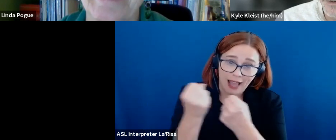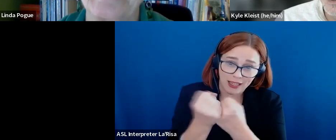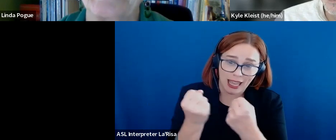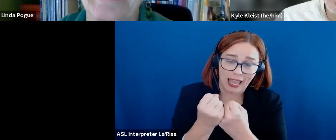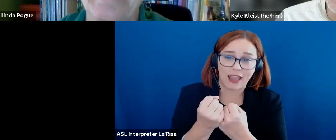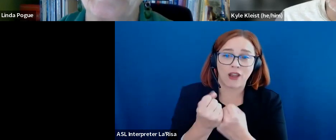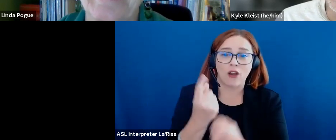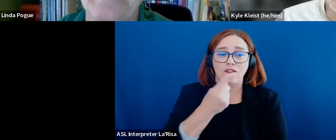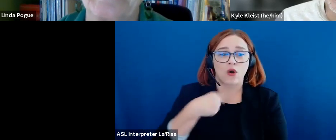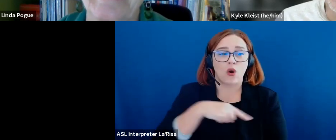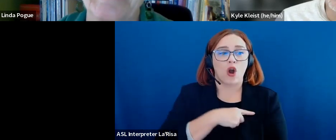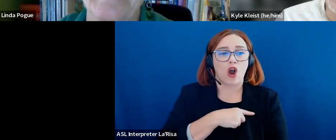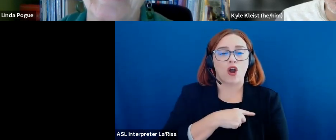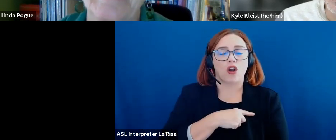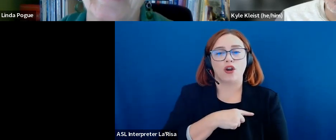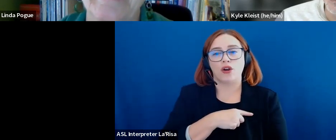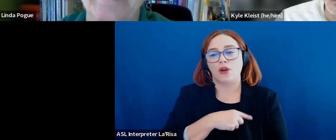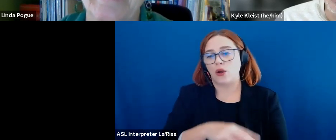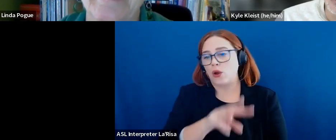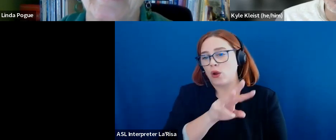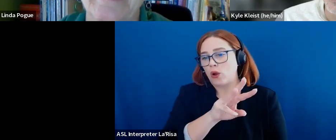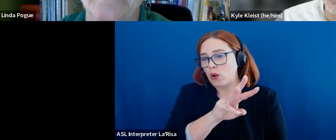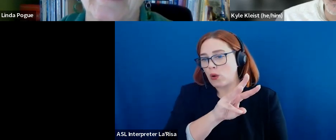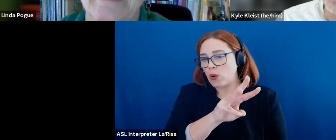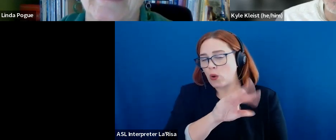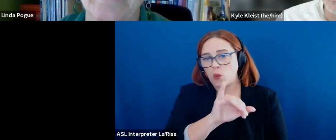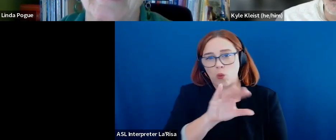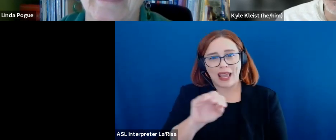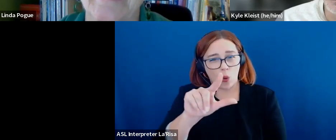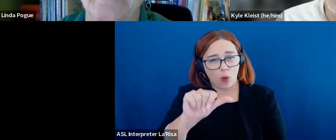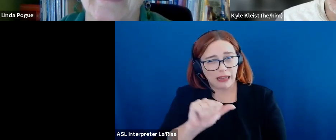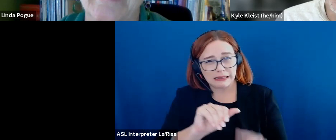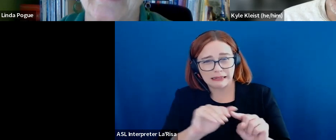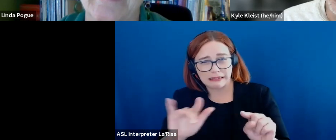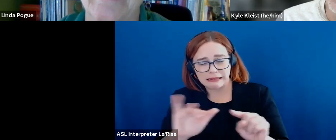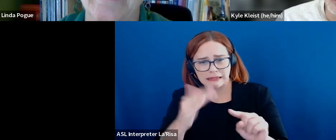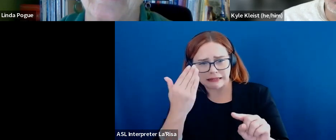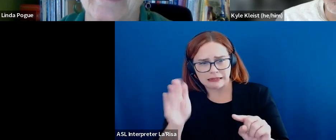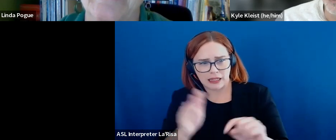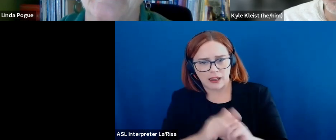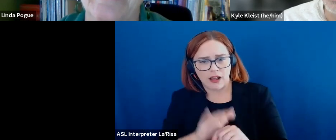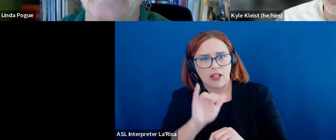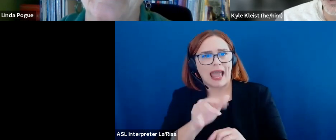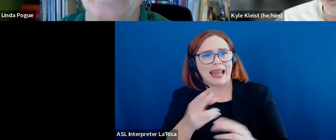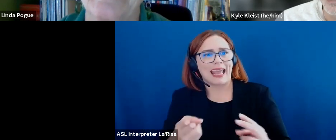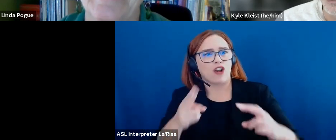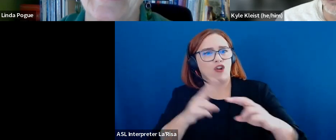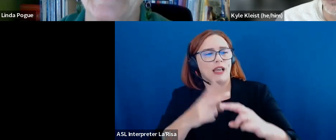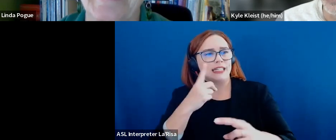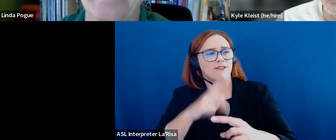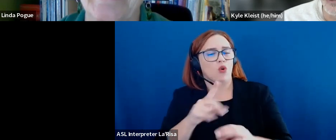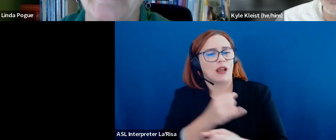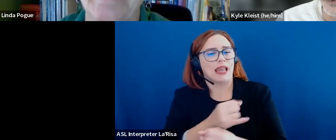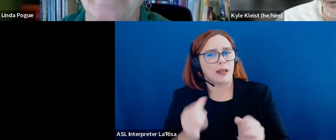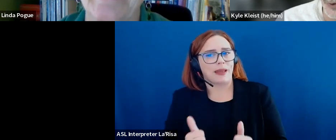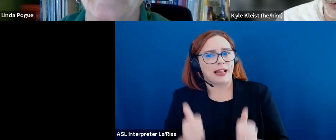WIOA and get that increase for independent living higher than what the $140 million